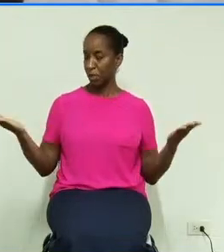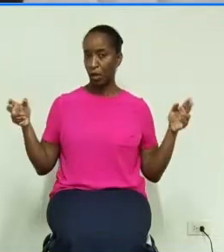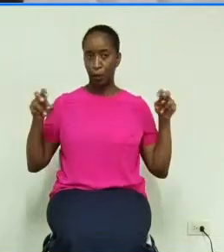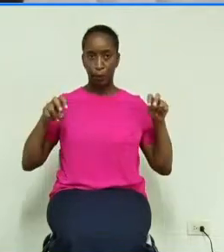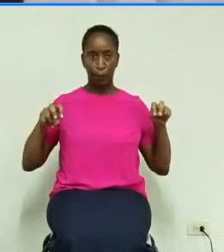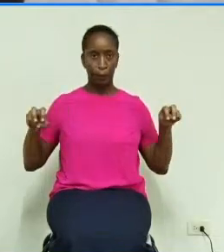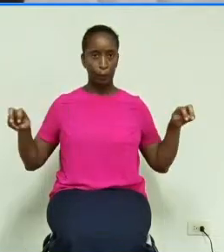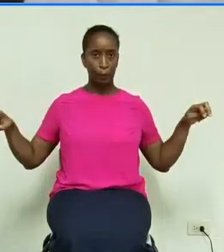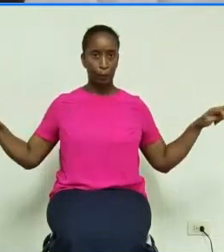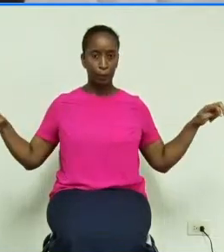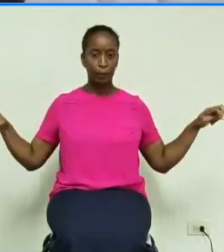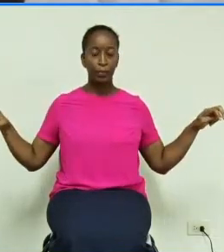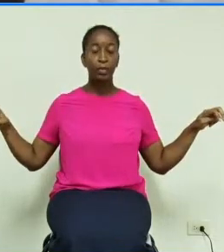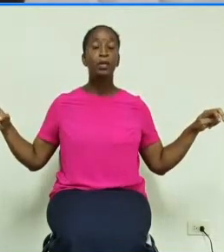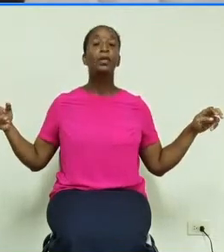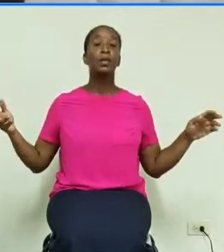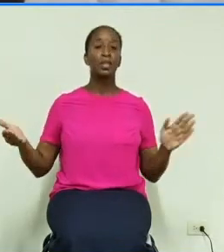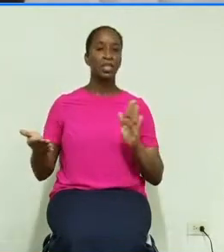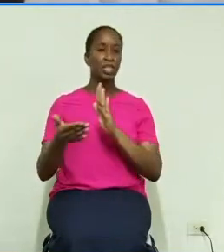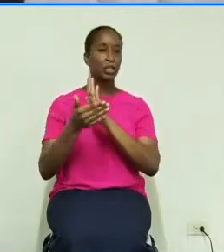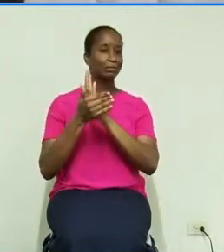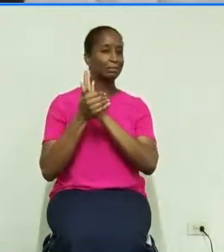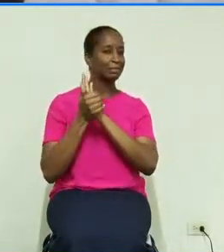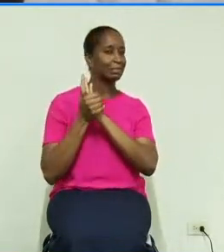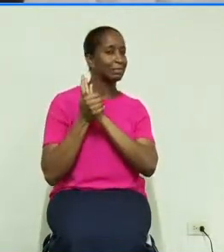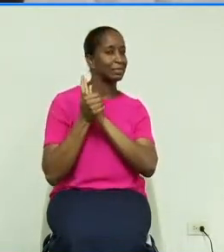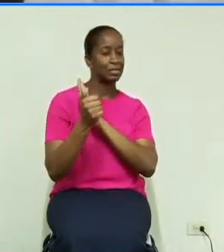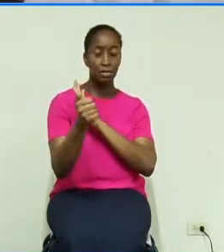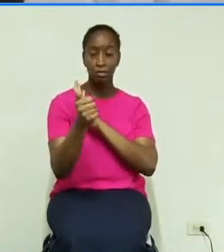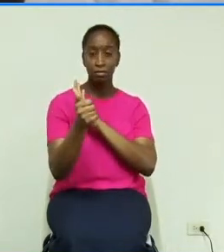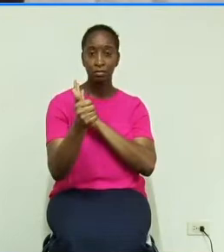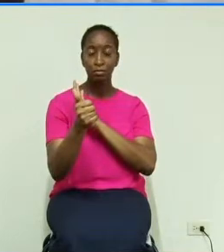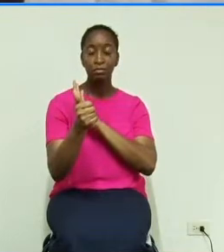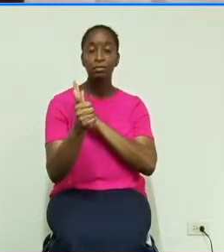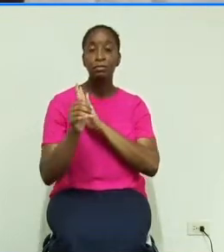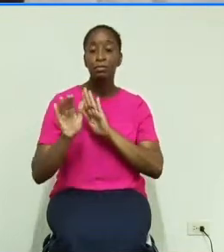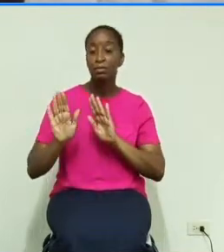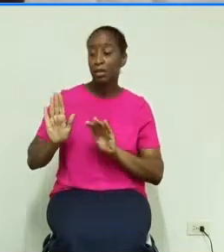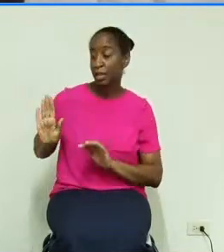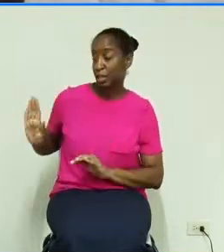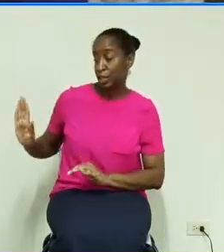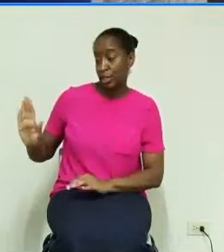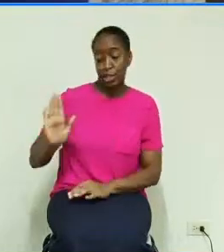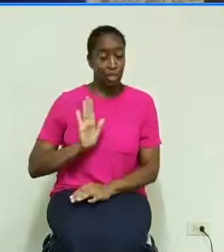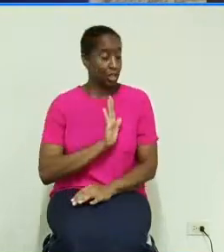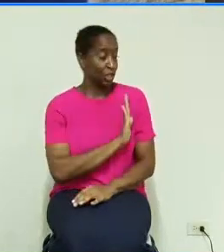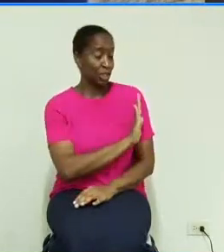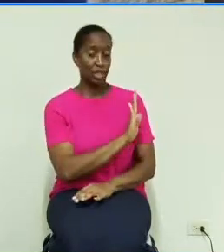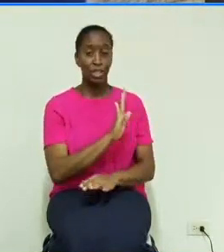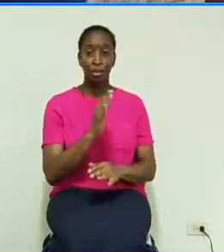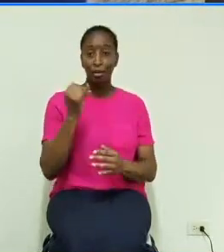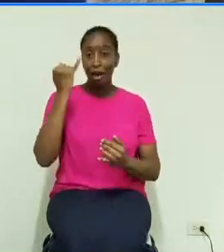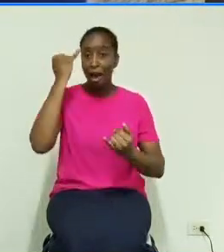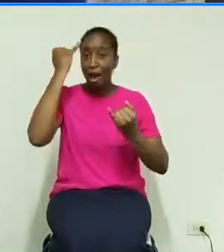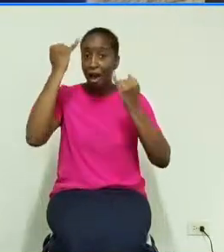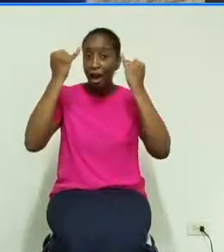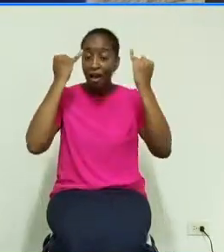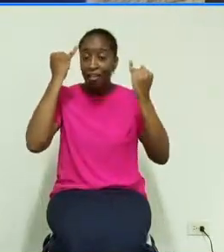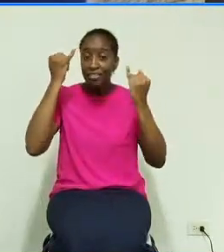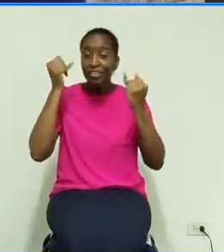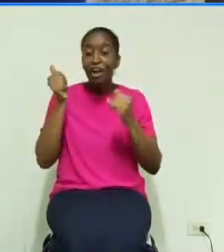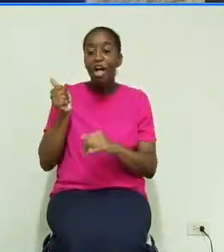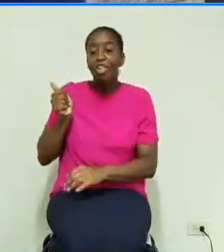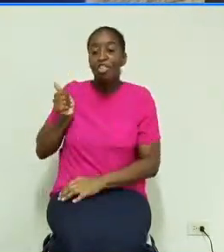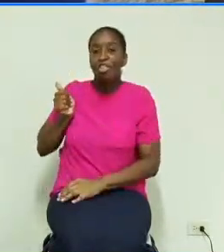that the views expressed by the panelists are their personal and professional opinions and not those of